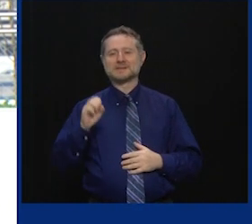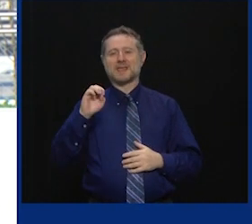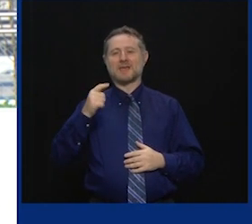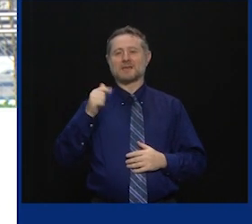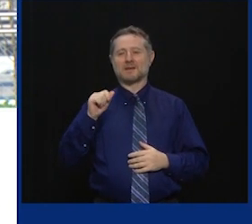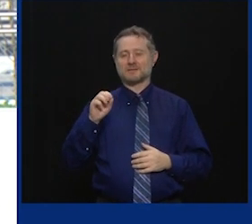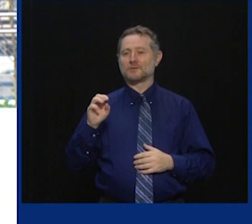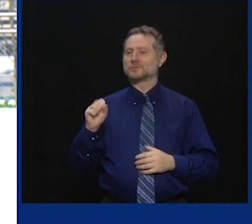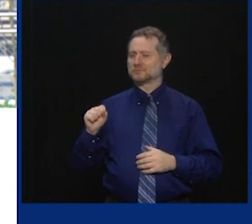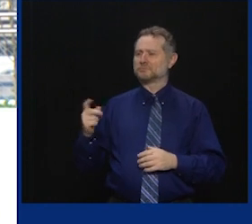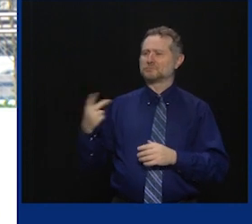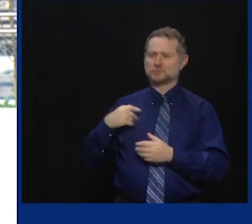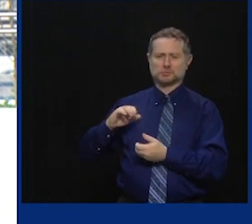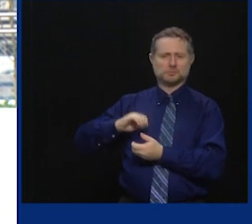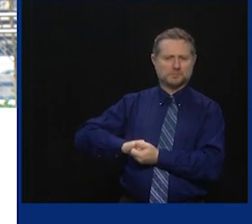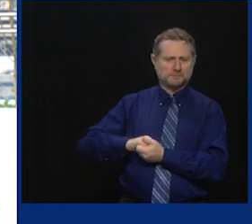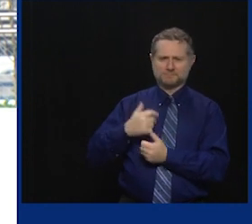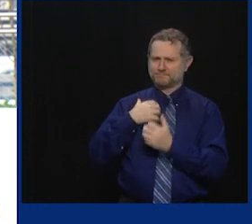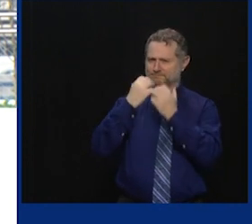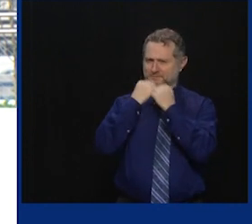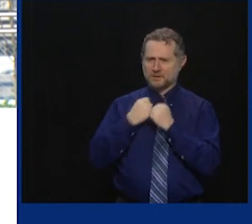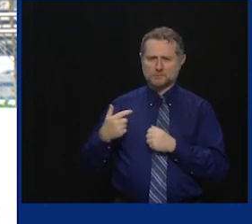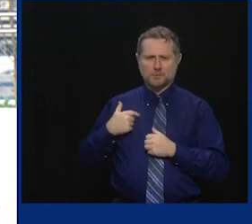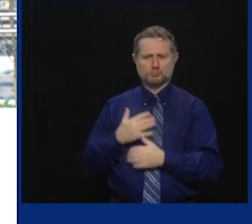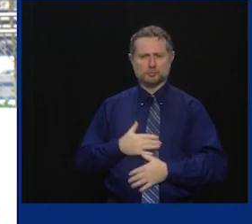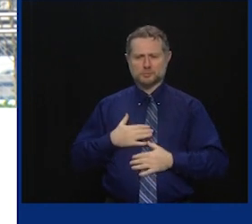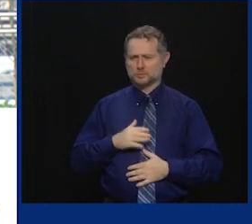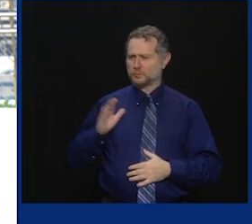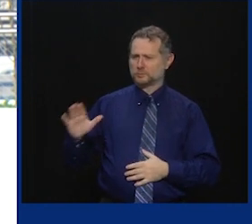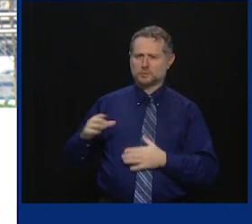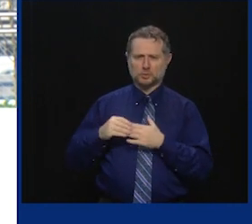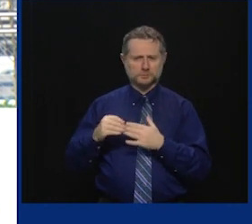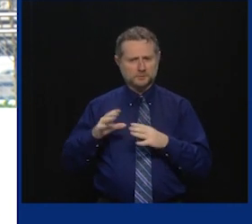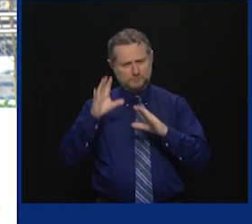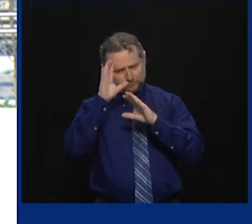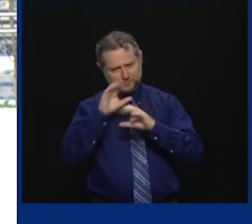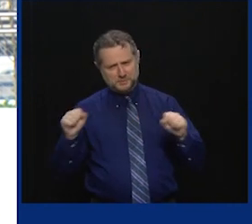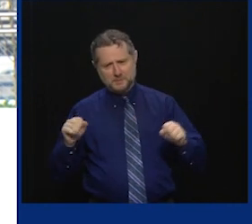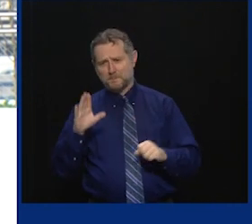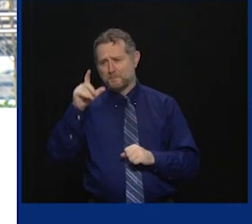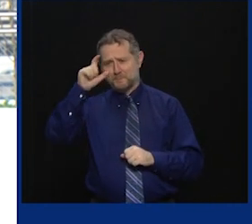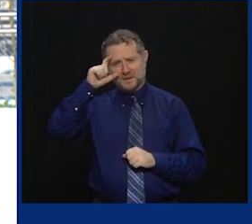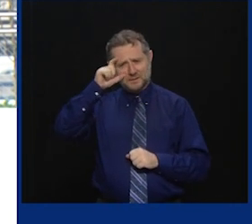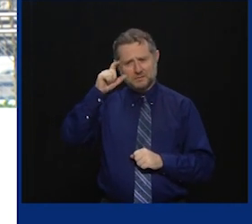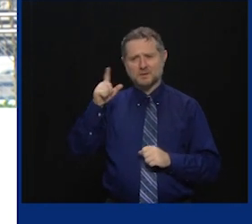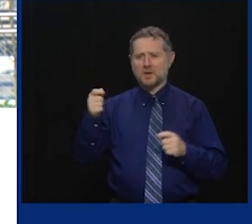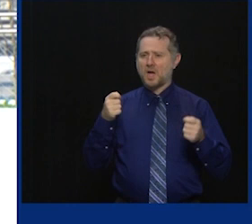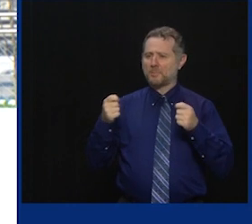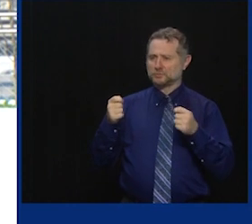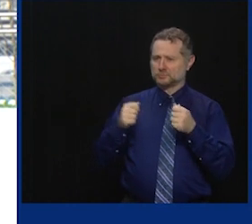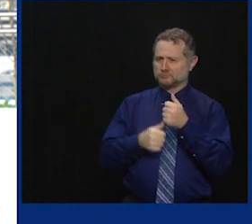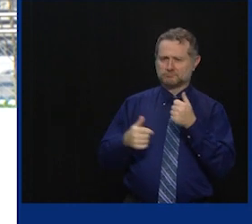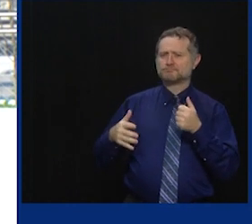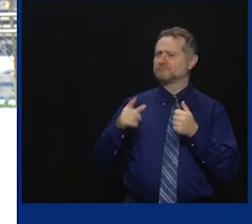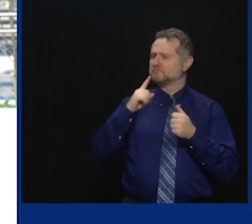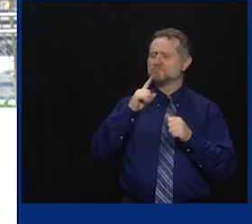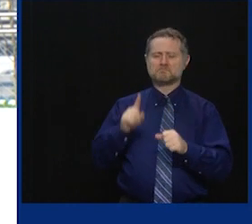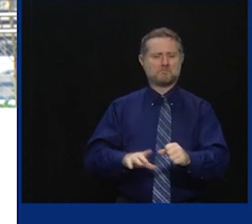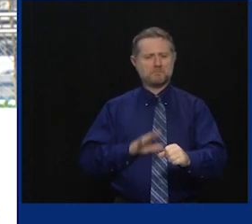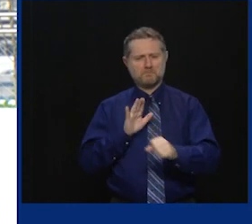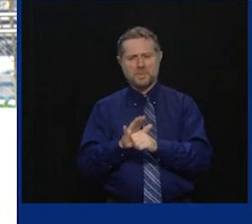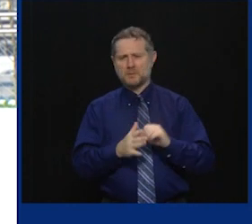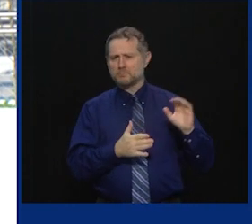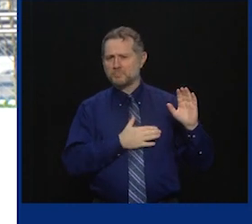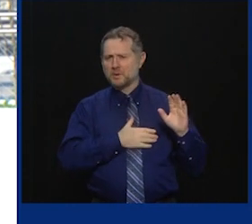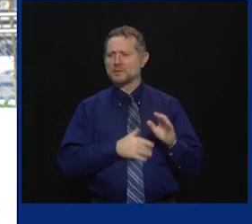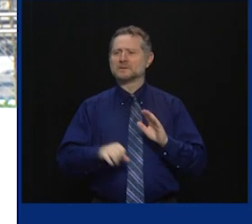invaluable. I appreciate your leadership. The Biden administration pledged from day 1 that the federal government and state governments would have strong partnerships,